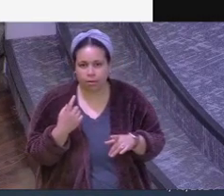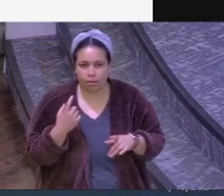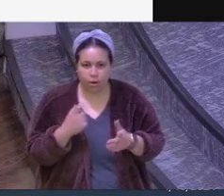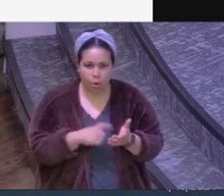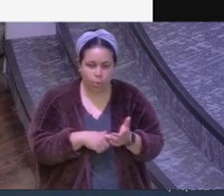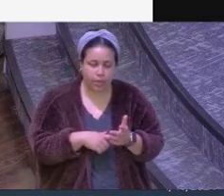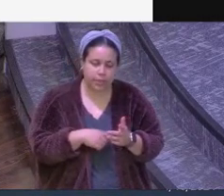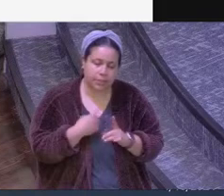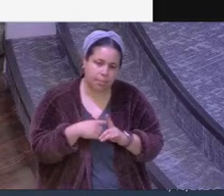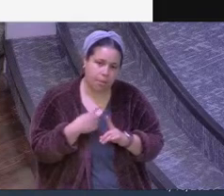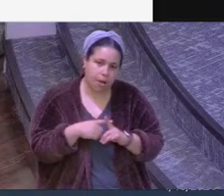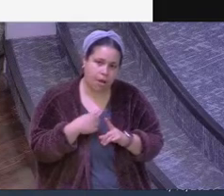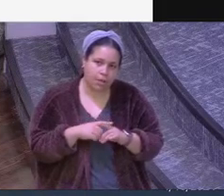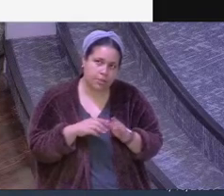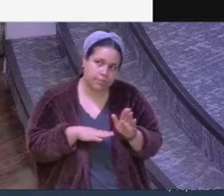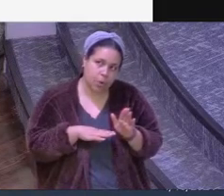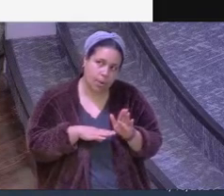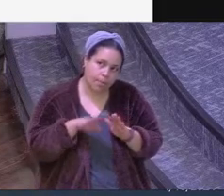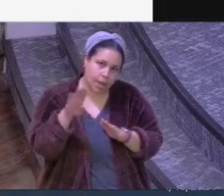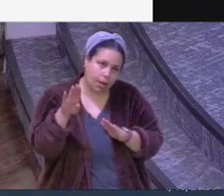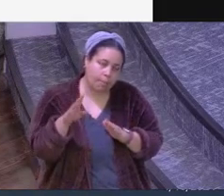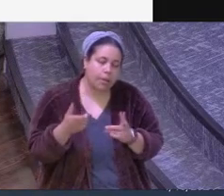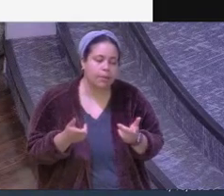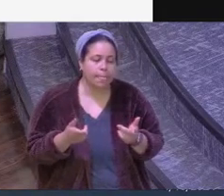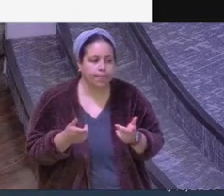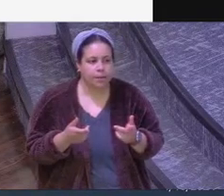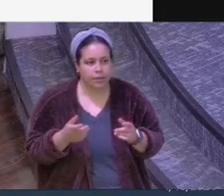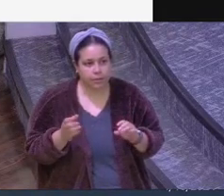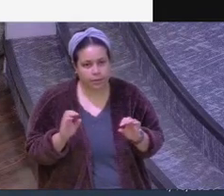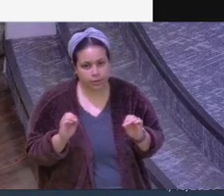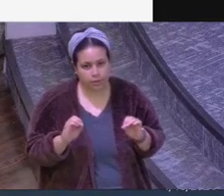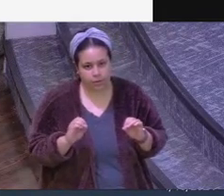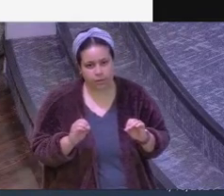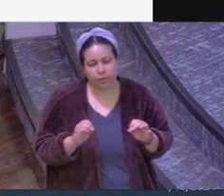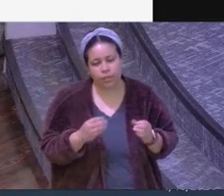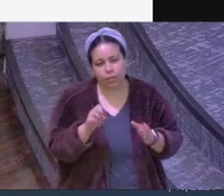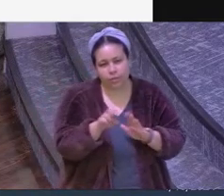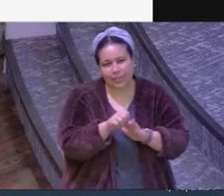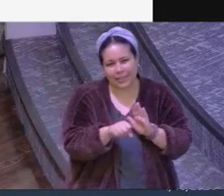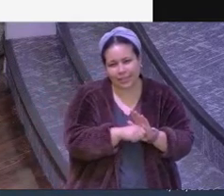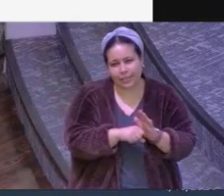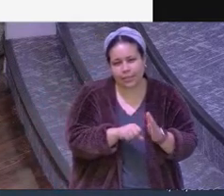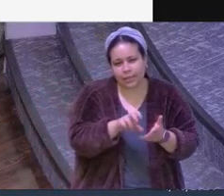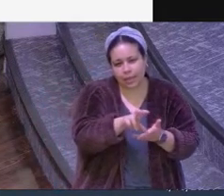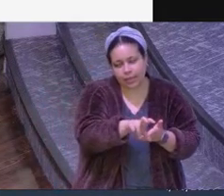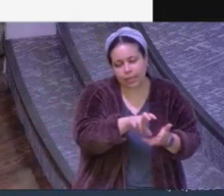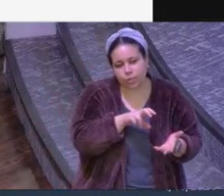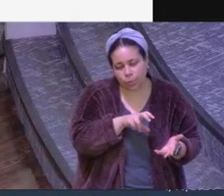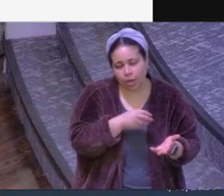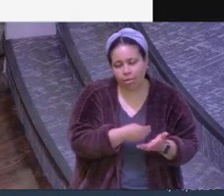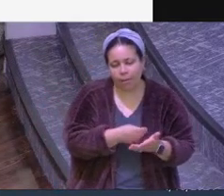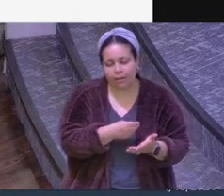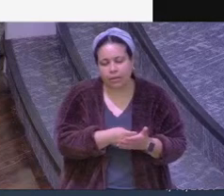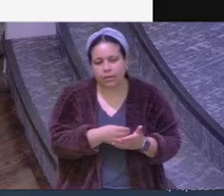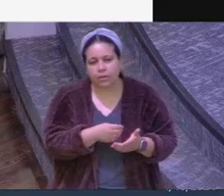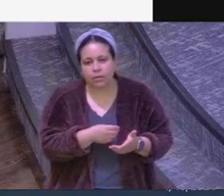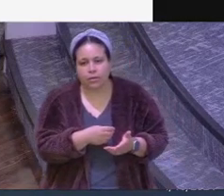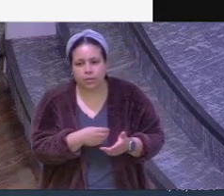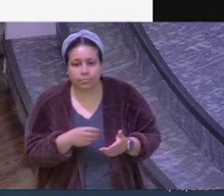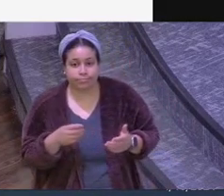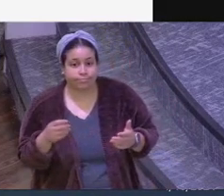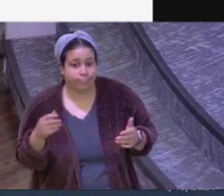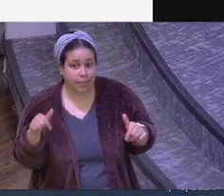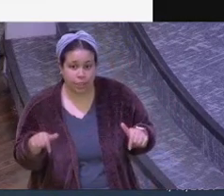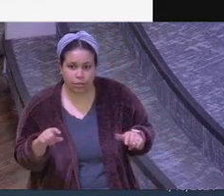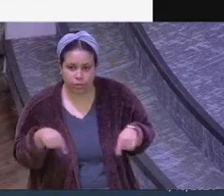that category. No austerity, which is where the state would take funding away. We're still in, you know, great shape